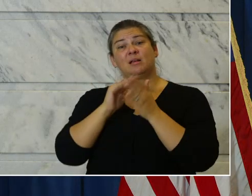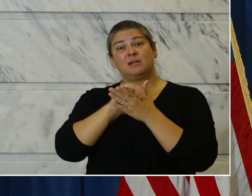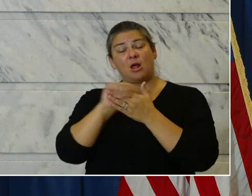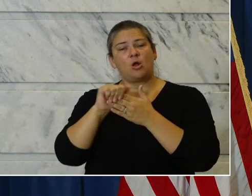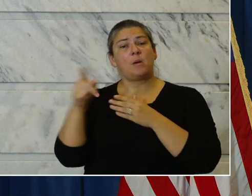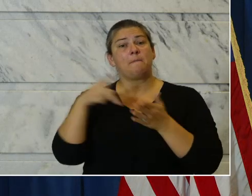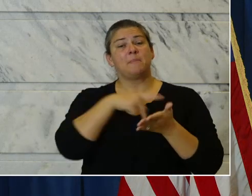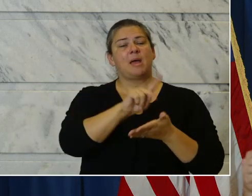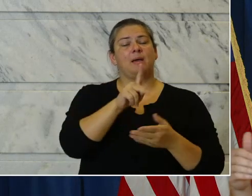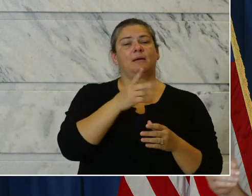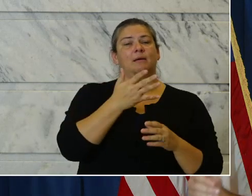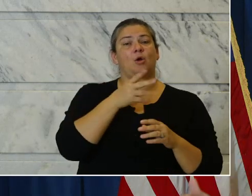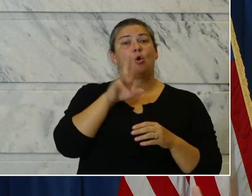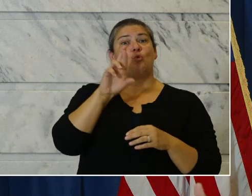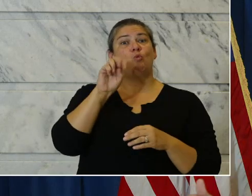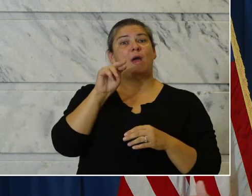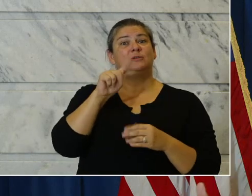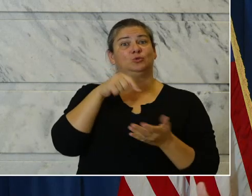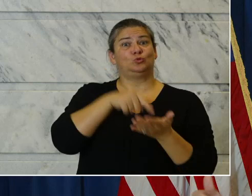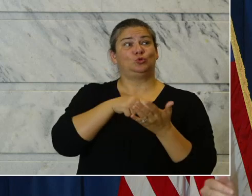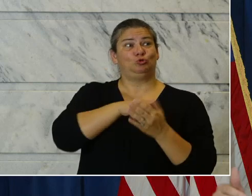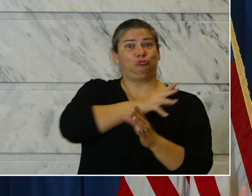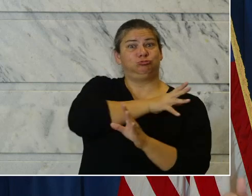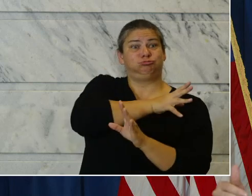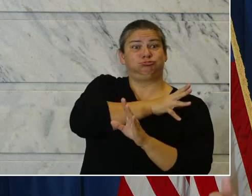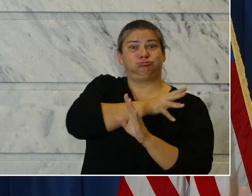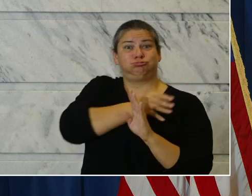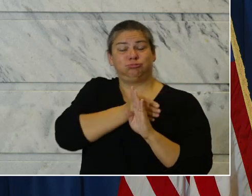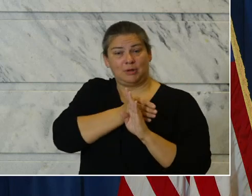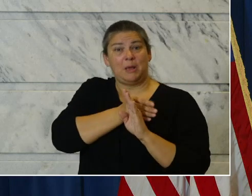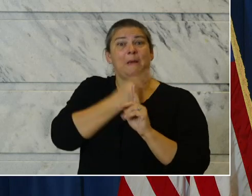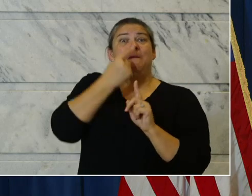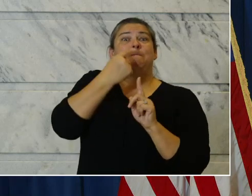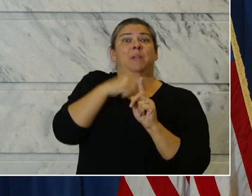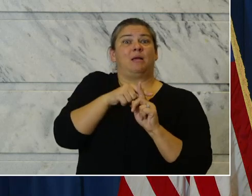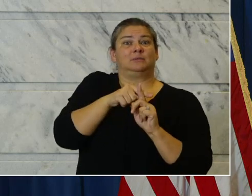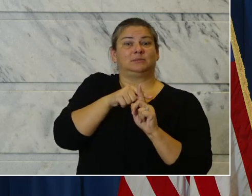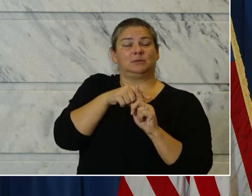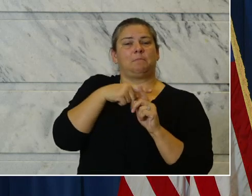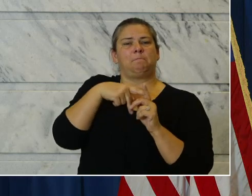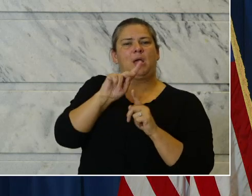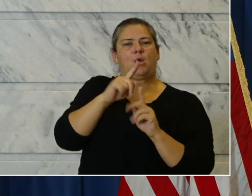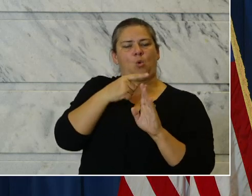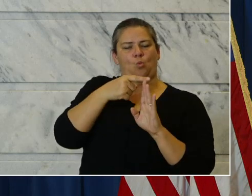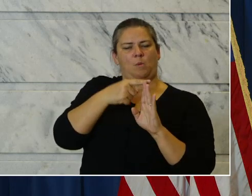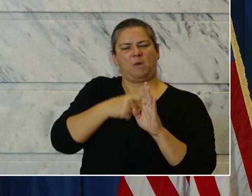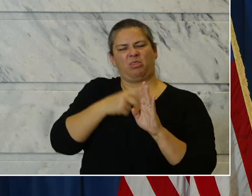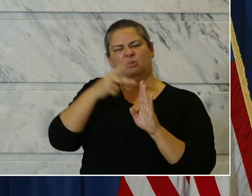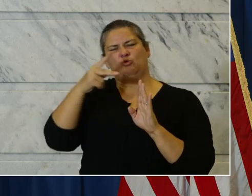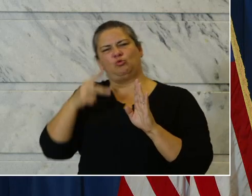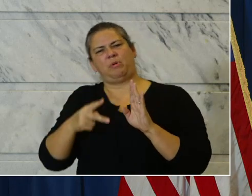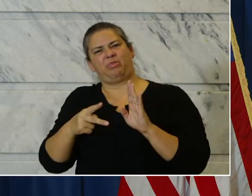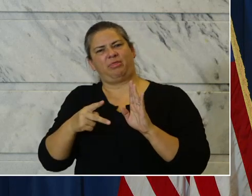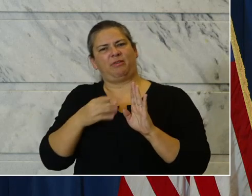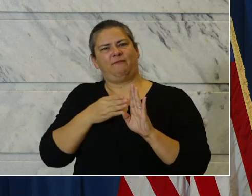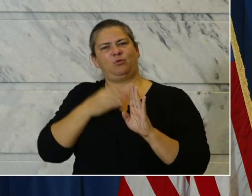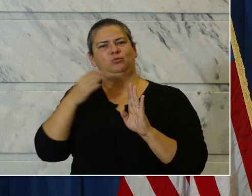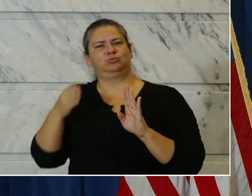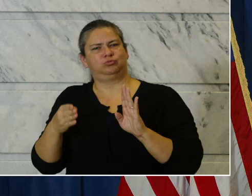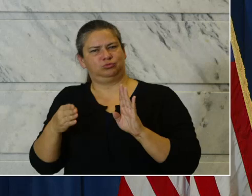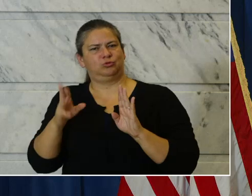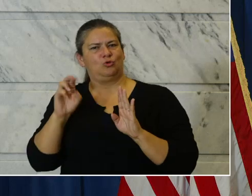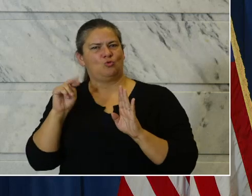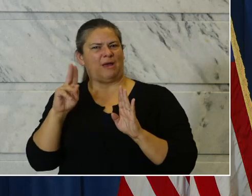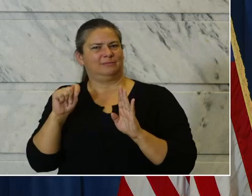rent, but also reflects estimated payments to assist with 1 to 2 months of future rent to help keep our families stable during the